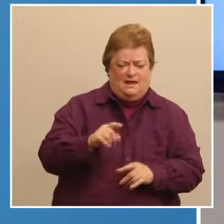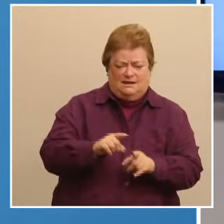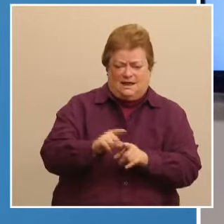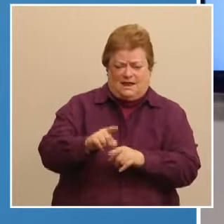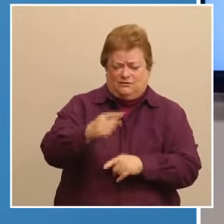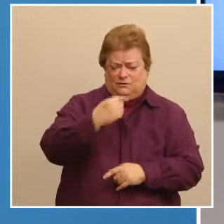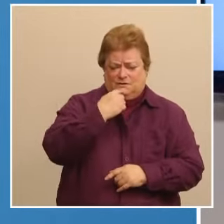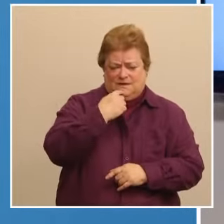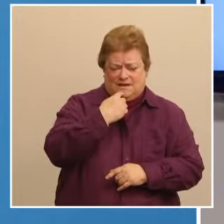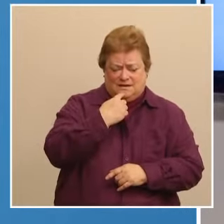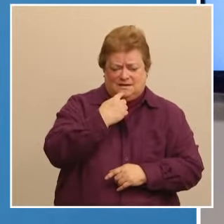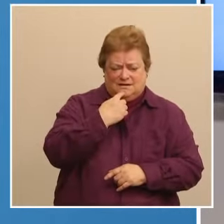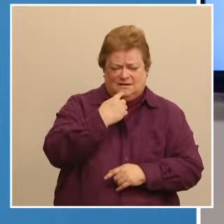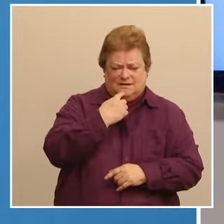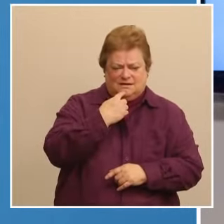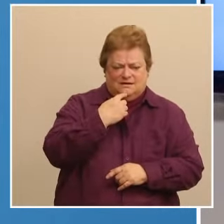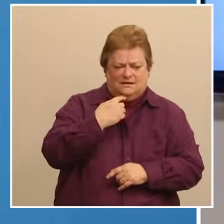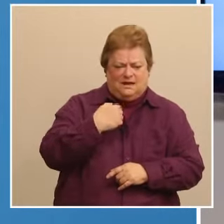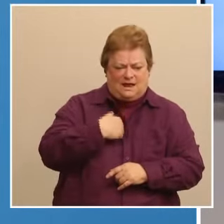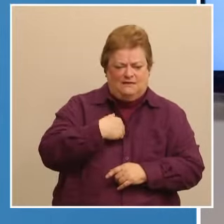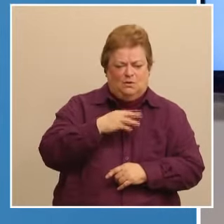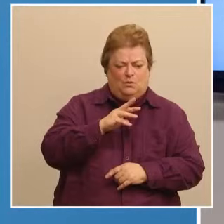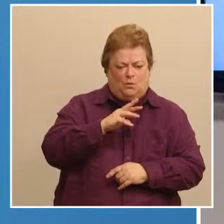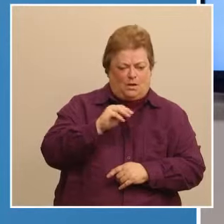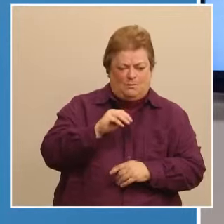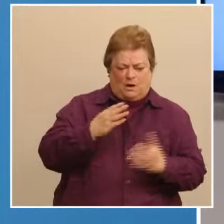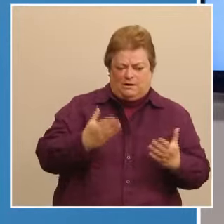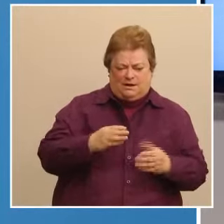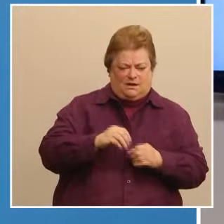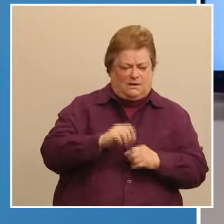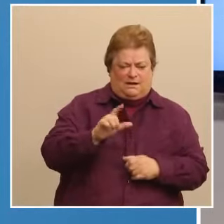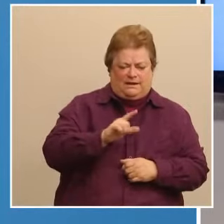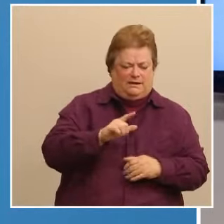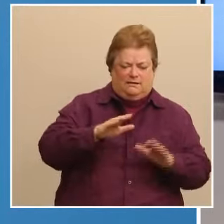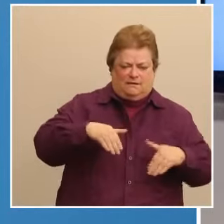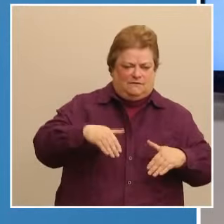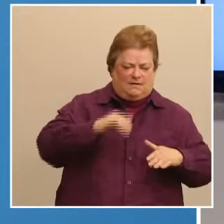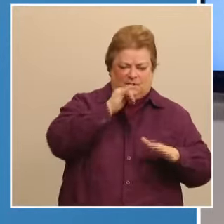we haven't, a Walmart in Lincoln hasn't been identified.